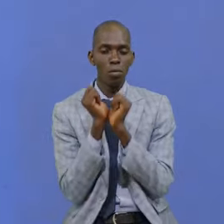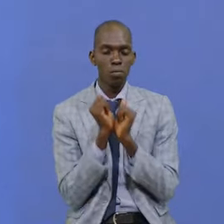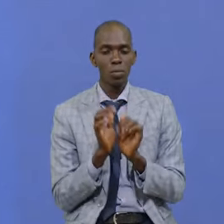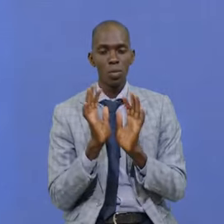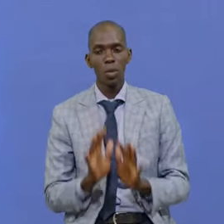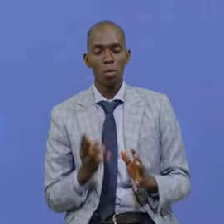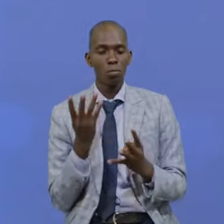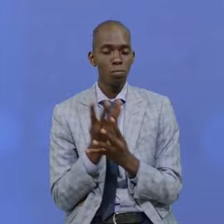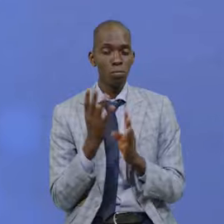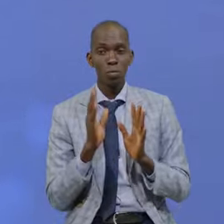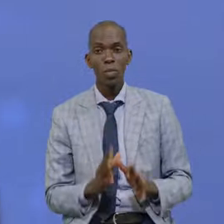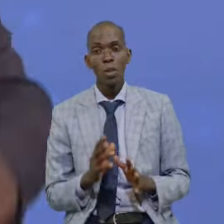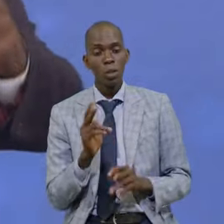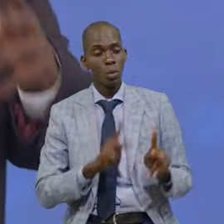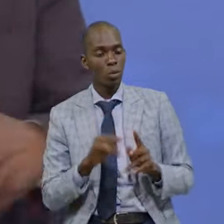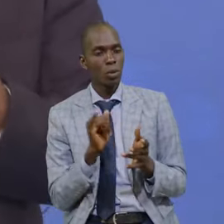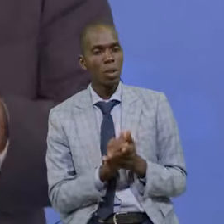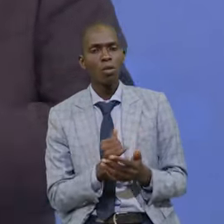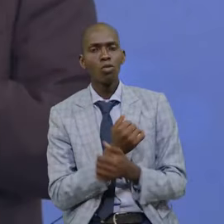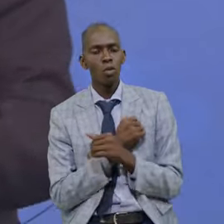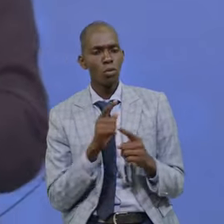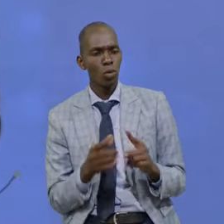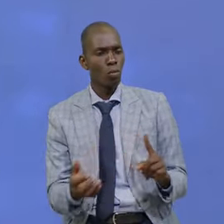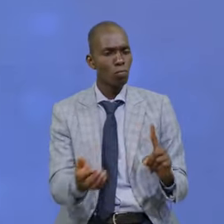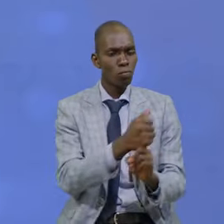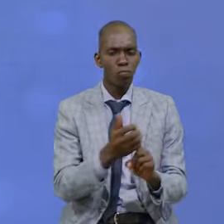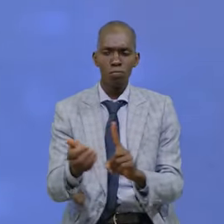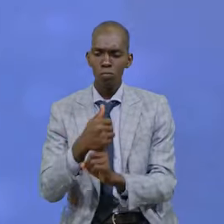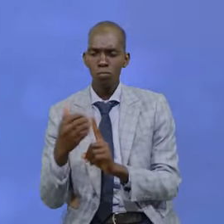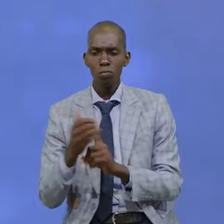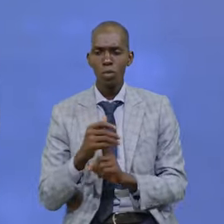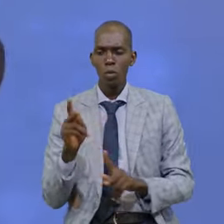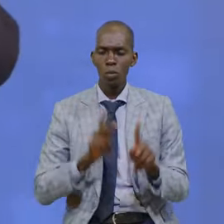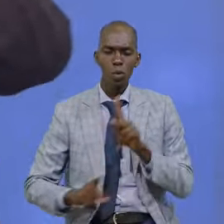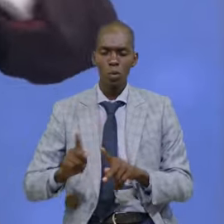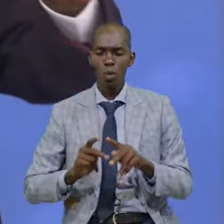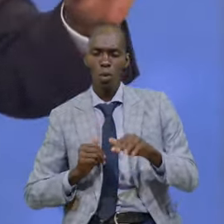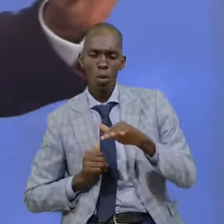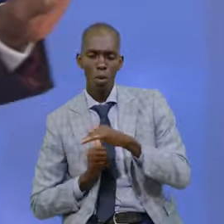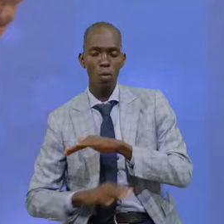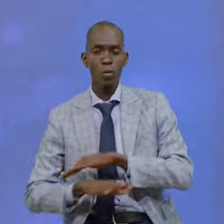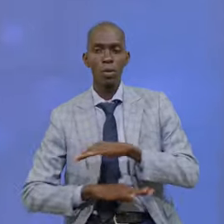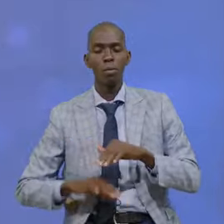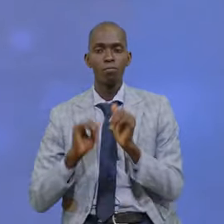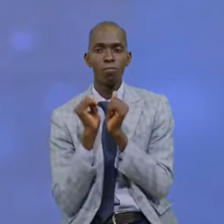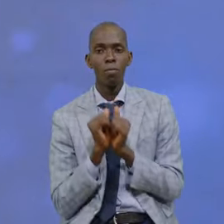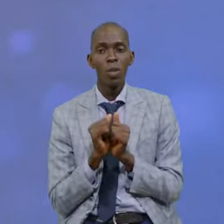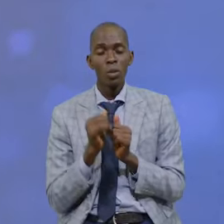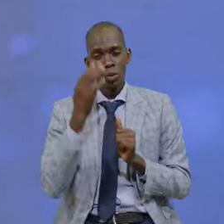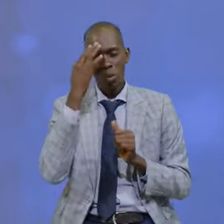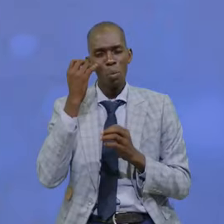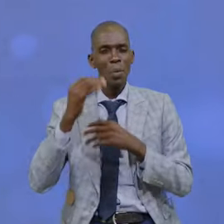bring them into captivity. Over the years, over the decades, over the centuries, they develop methods